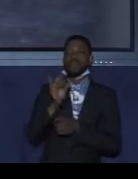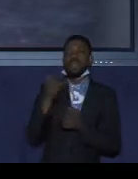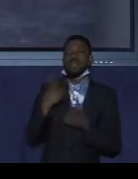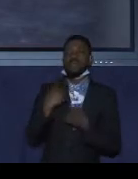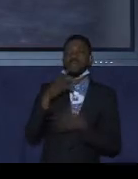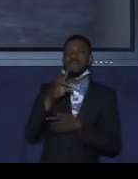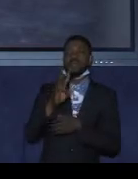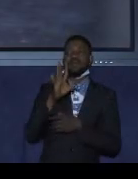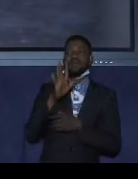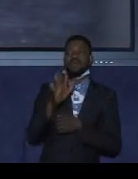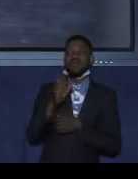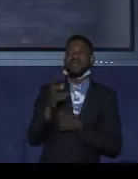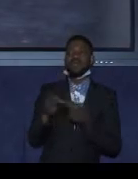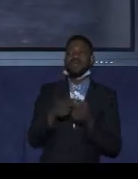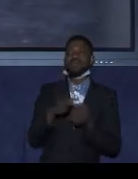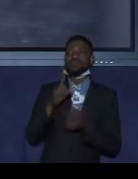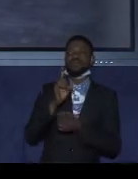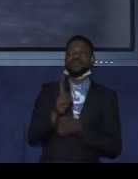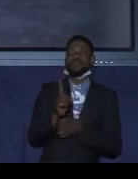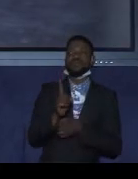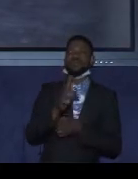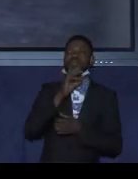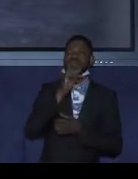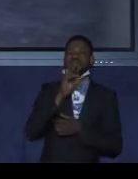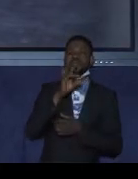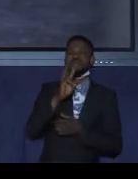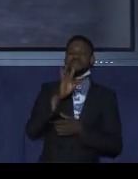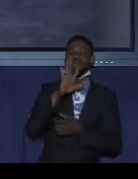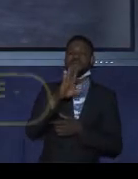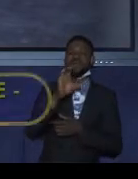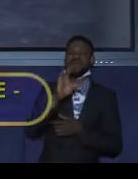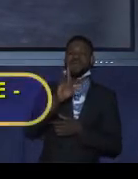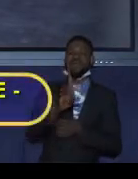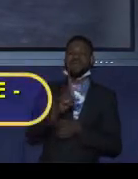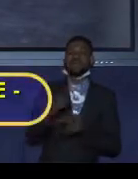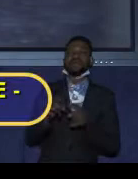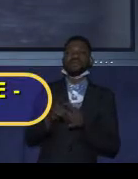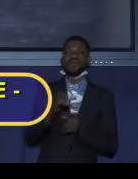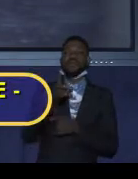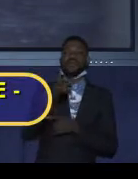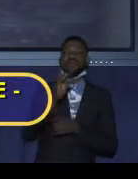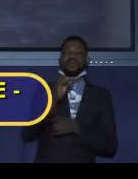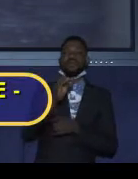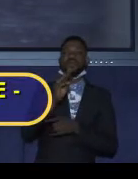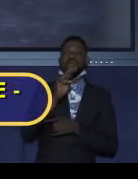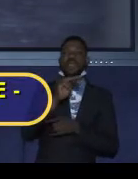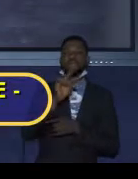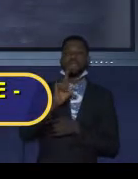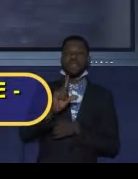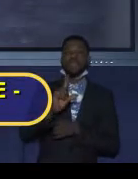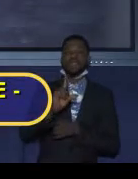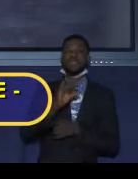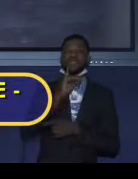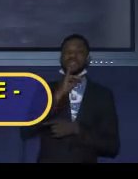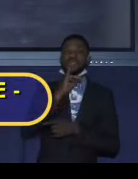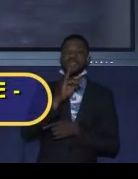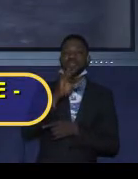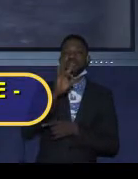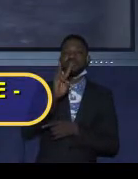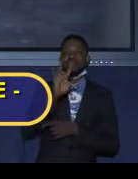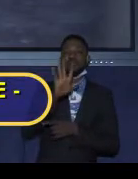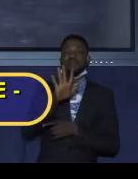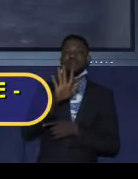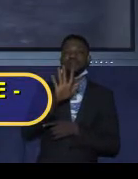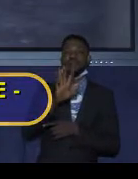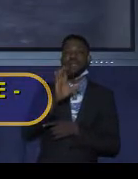have 75. 75 times 1 is 75 centiliters. So 750 milliliters